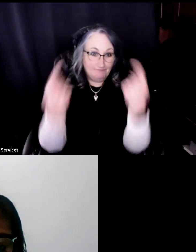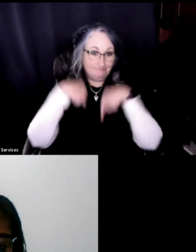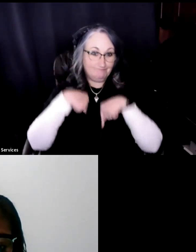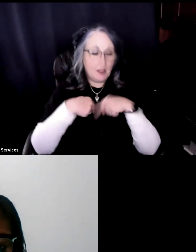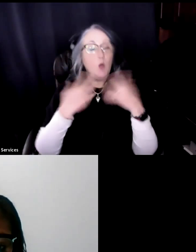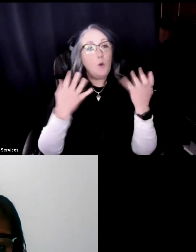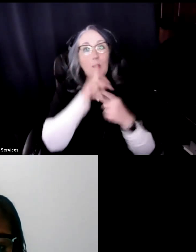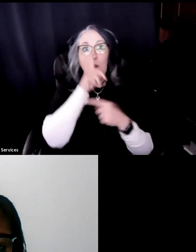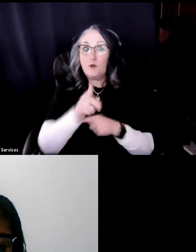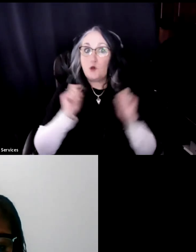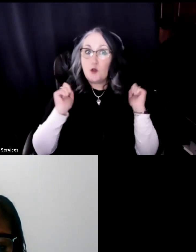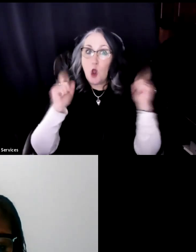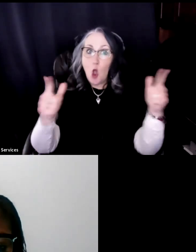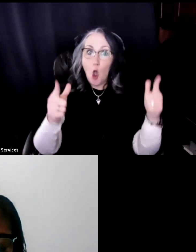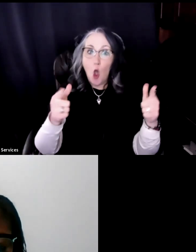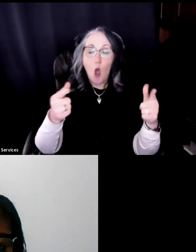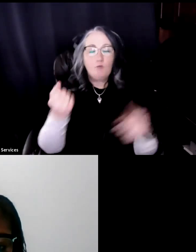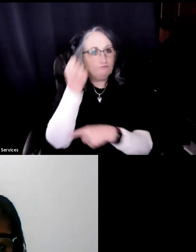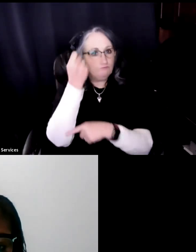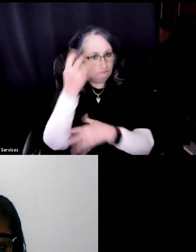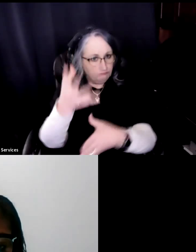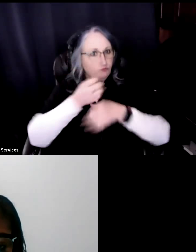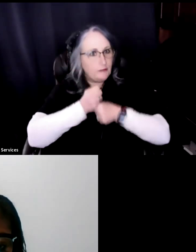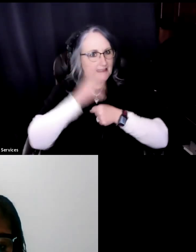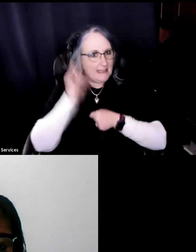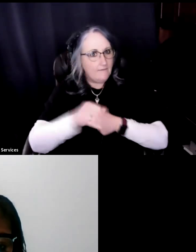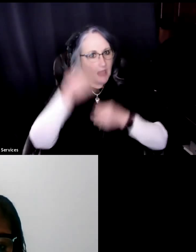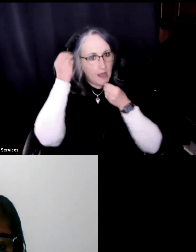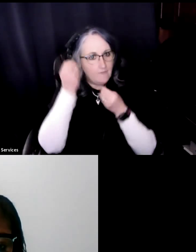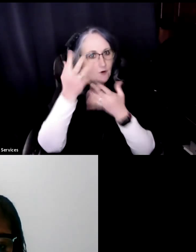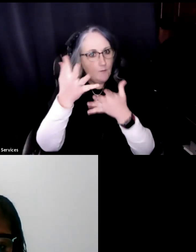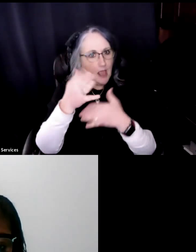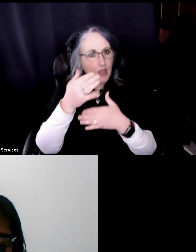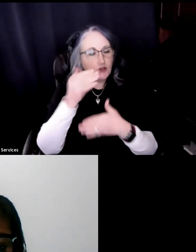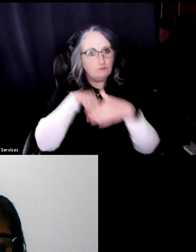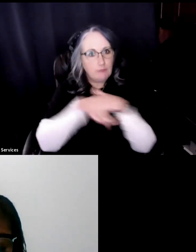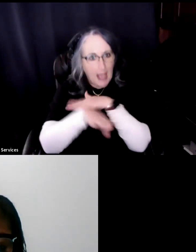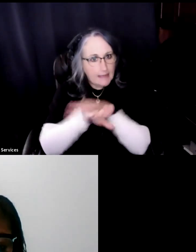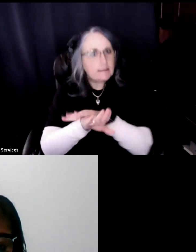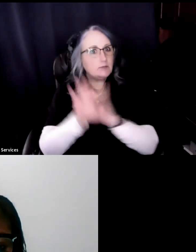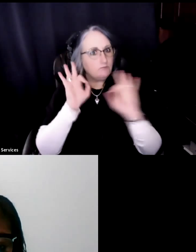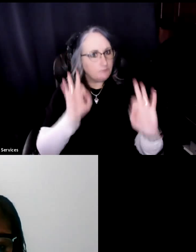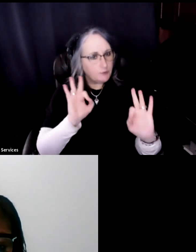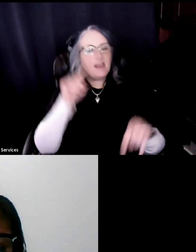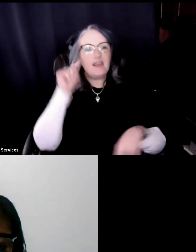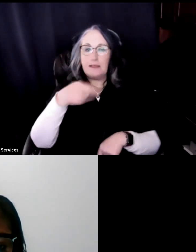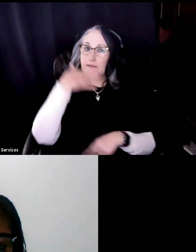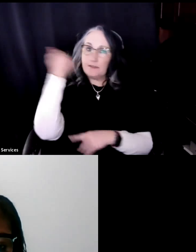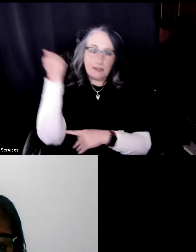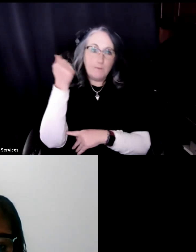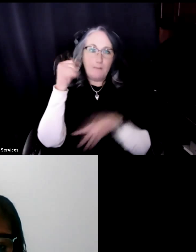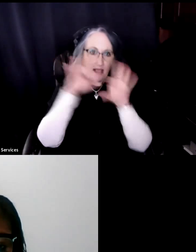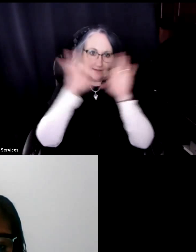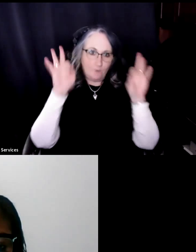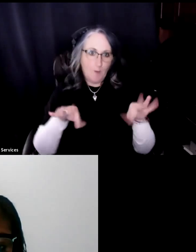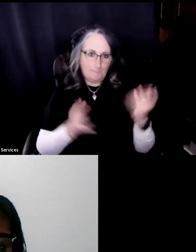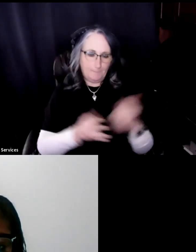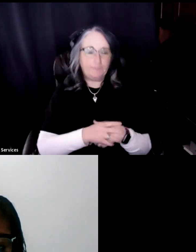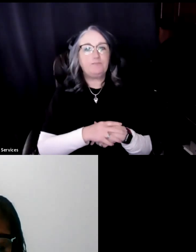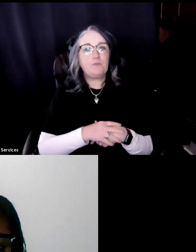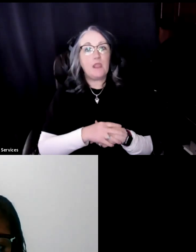our accommodations are set up properly, this is the most successful format for that. With that being said, ASL interpretation will be visible at